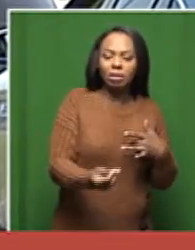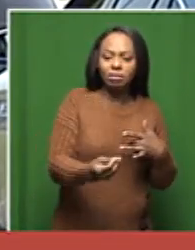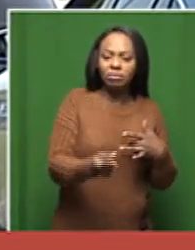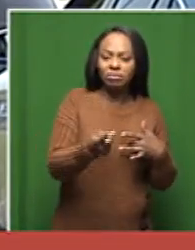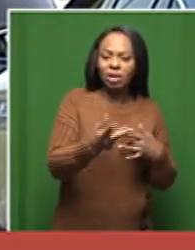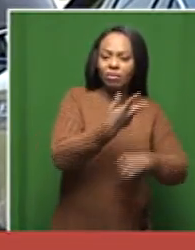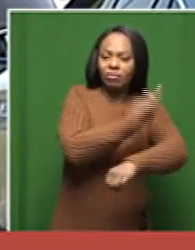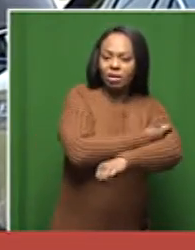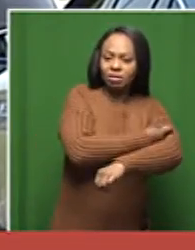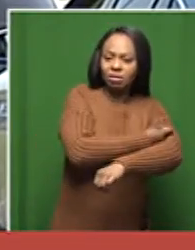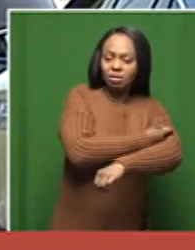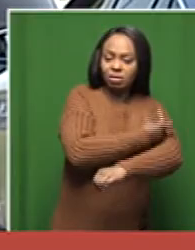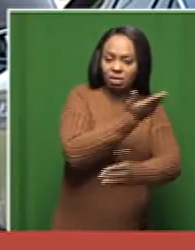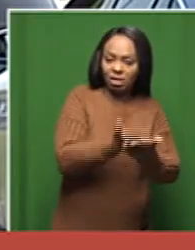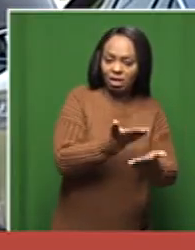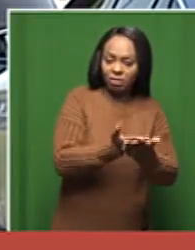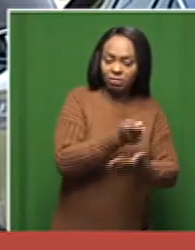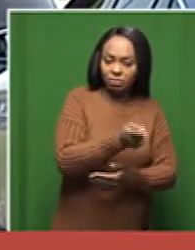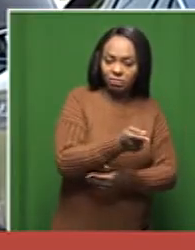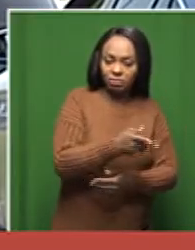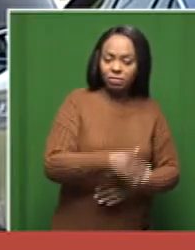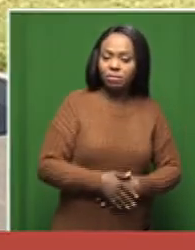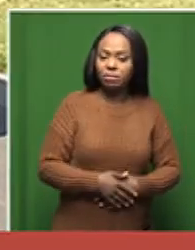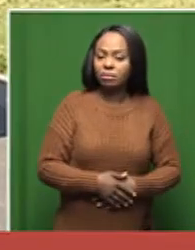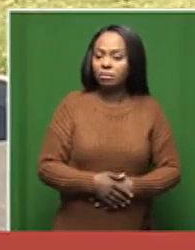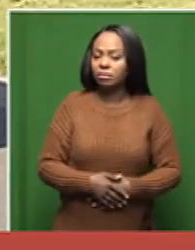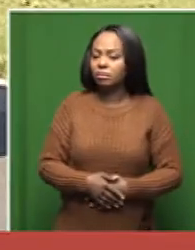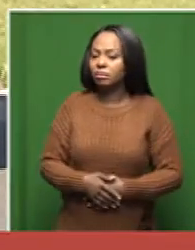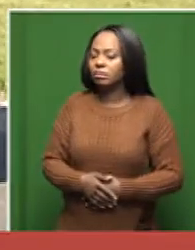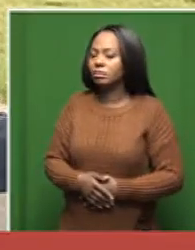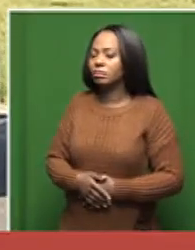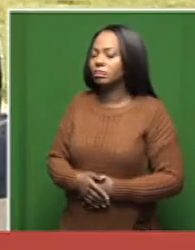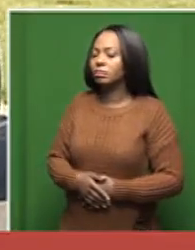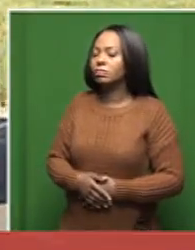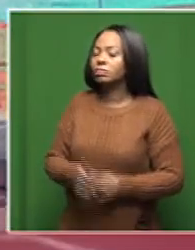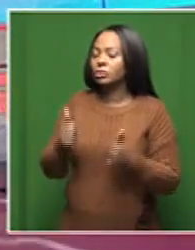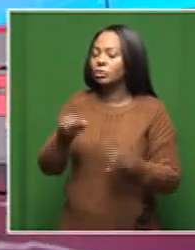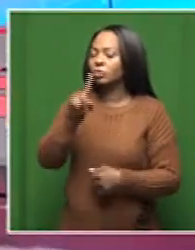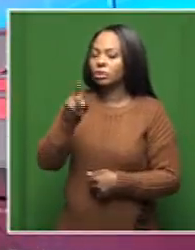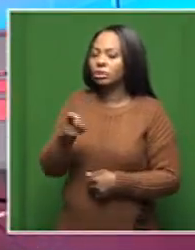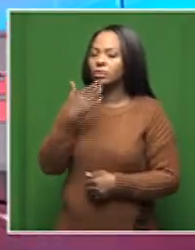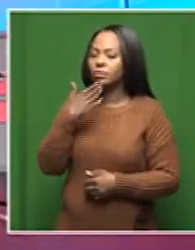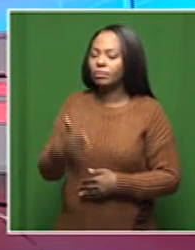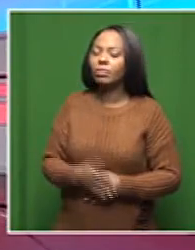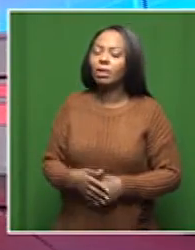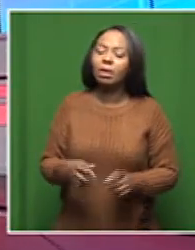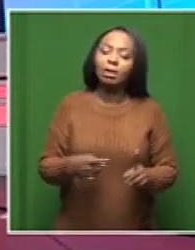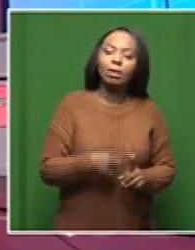vaccine? Okay, good question. Thanks very much. Thank you.